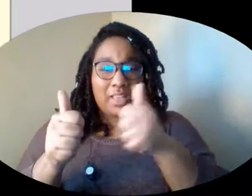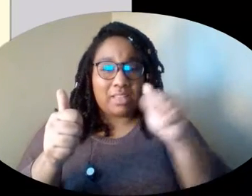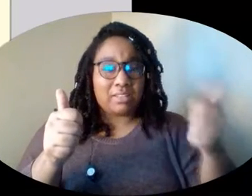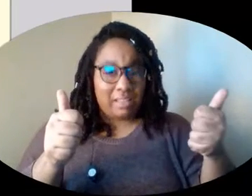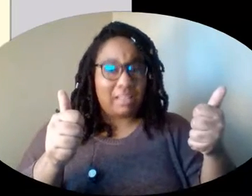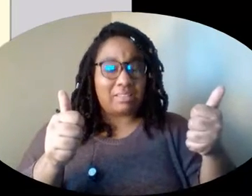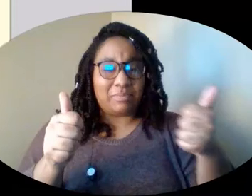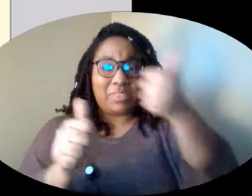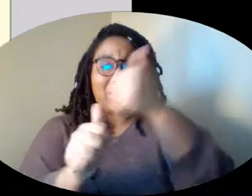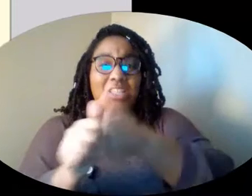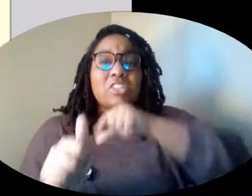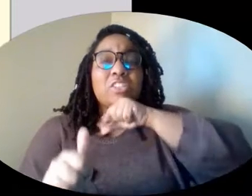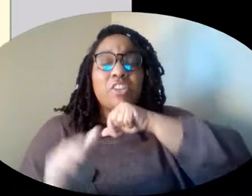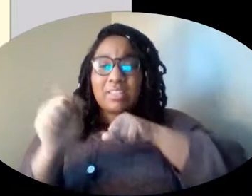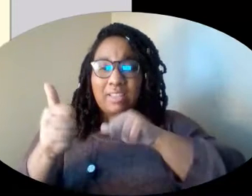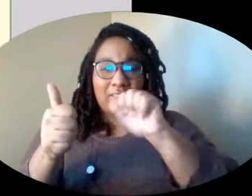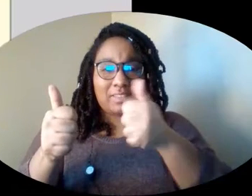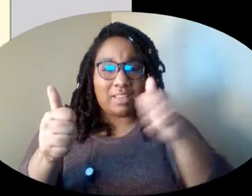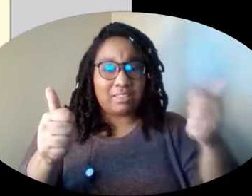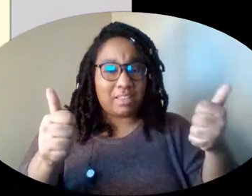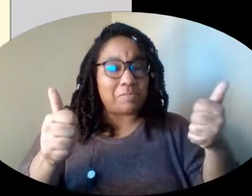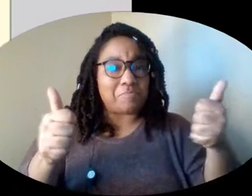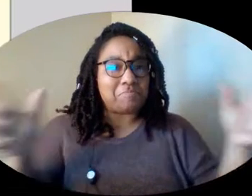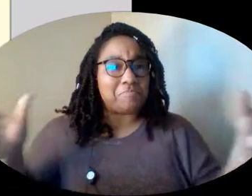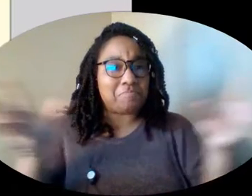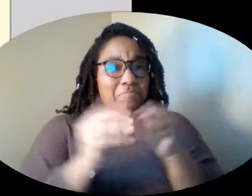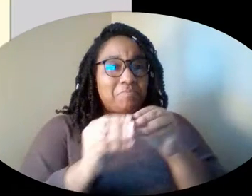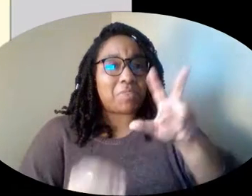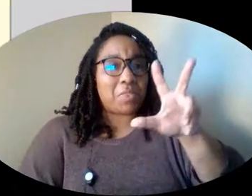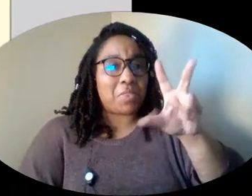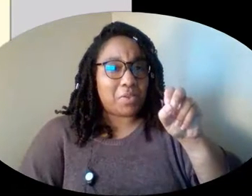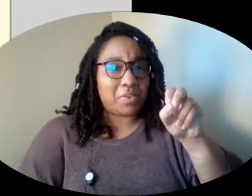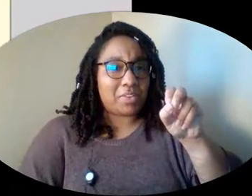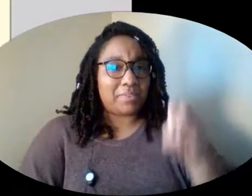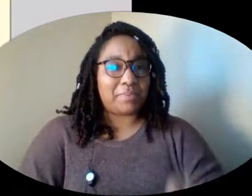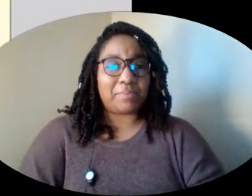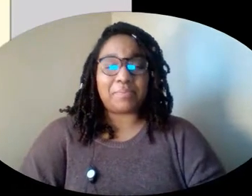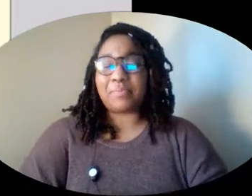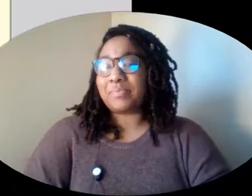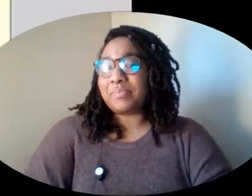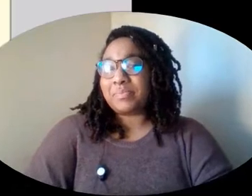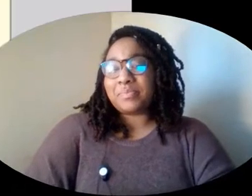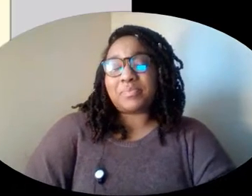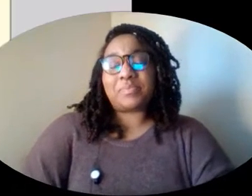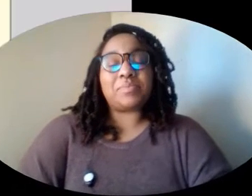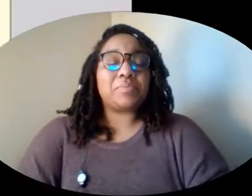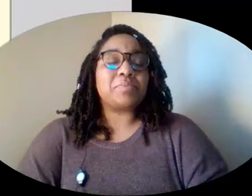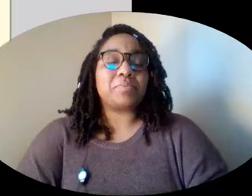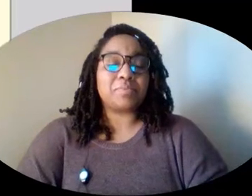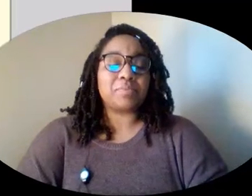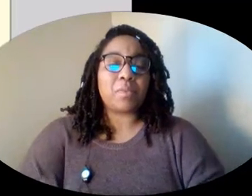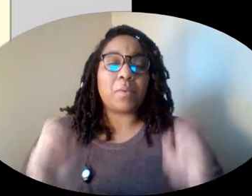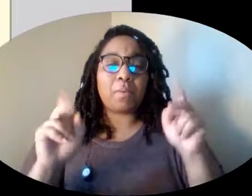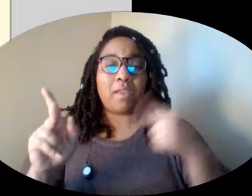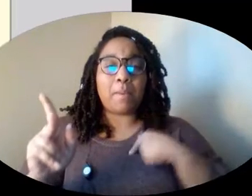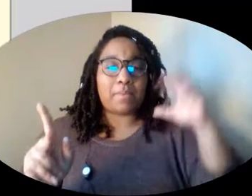each turkey has 10 feathers, and 30 is made up of a 10, a 10, and another 10. Okay, I'm gonna